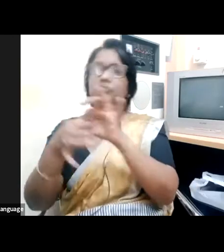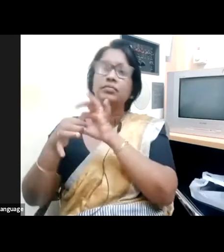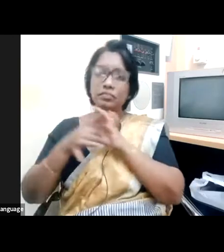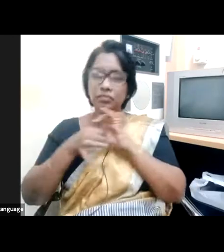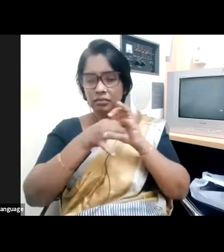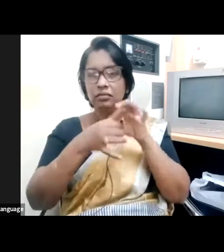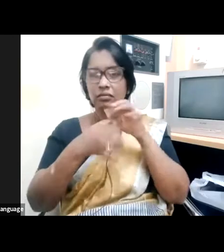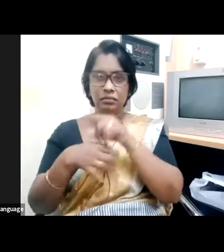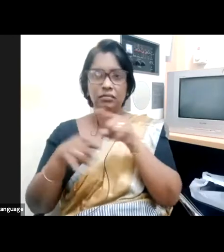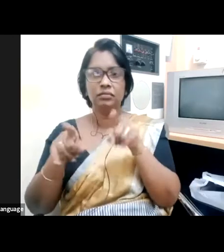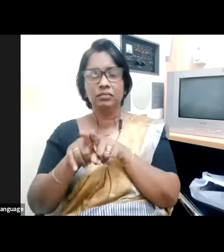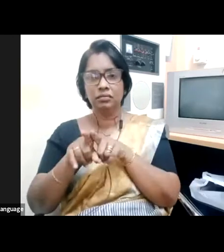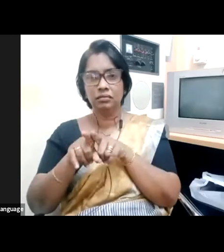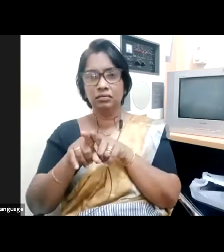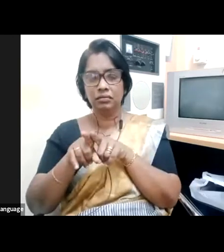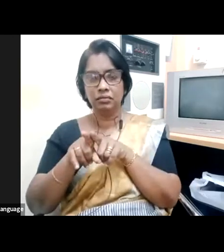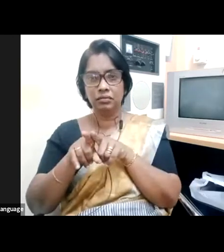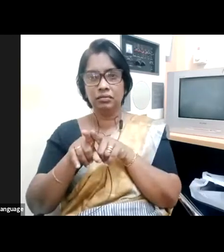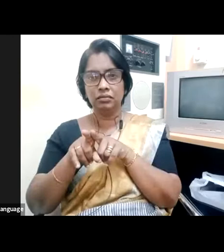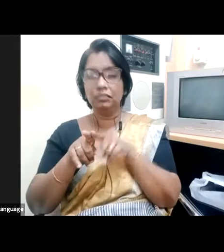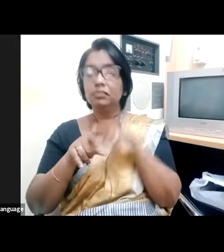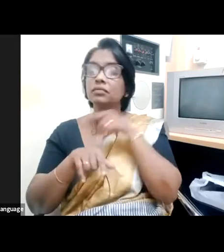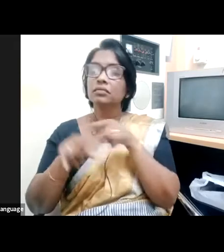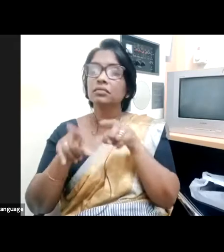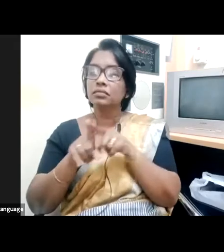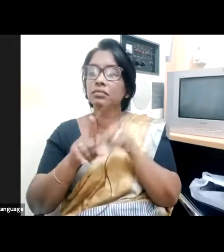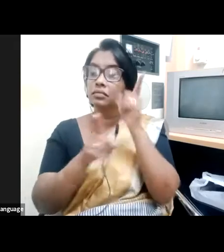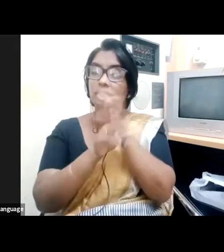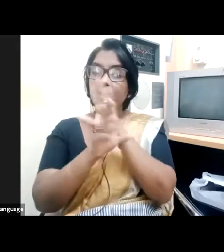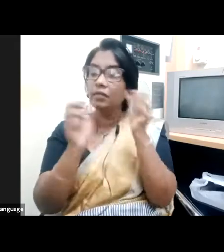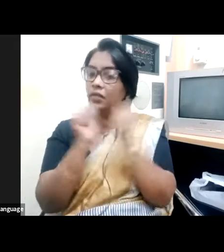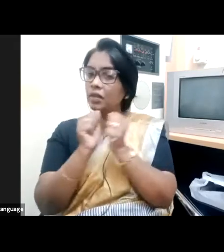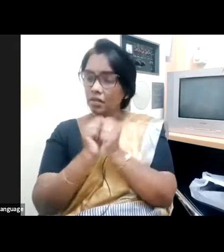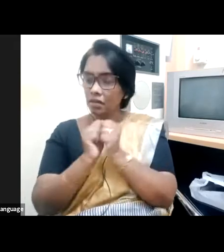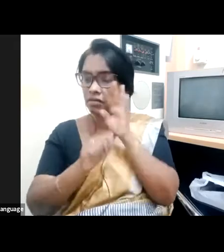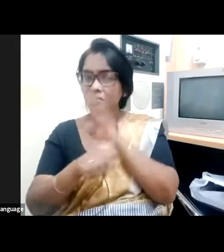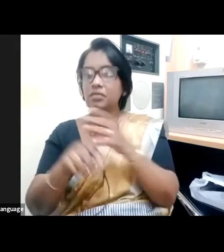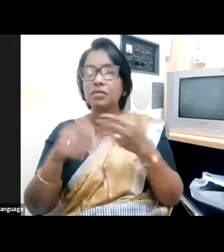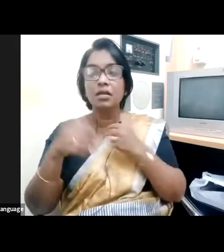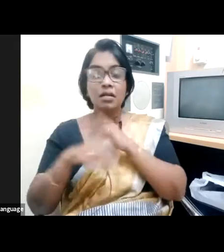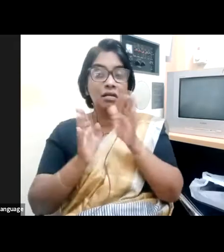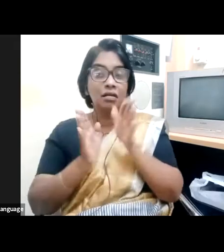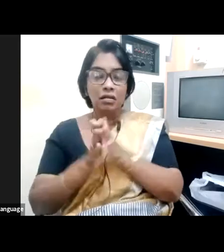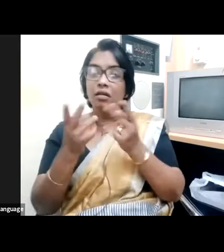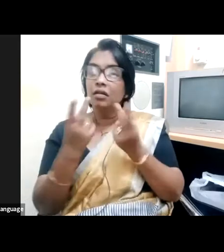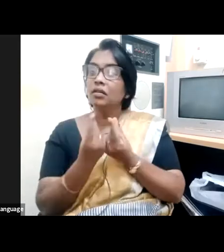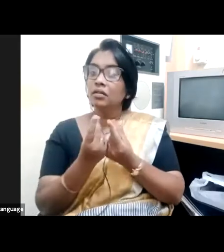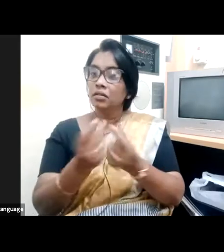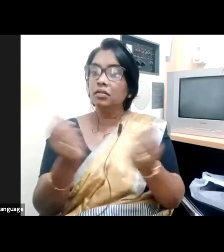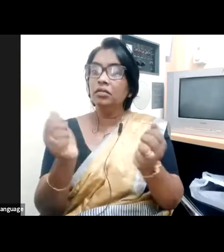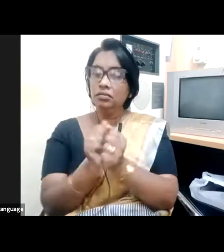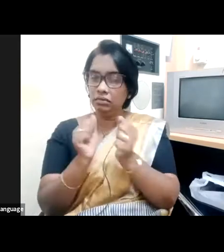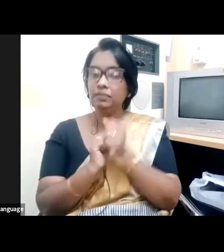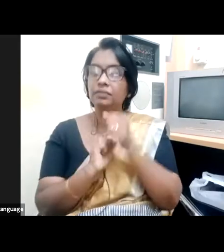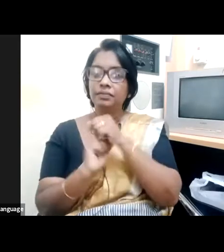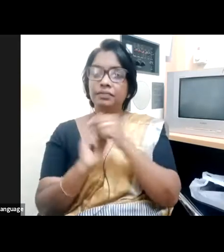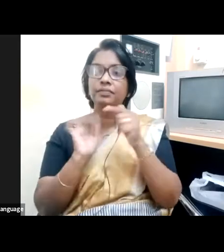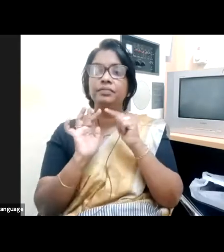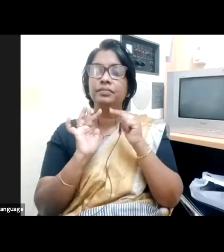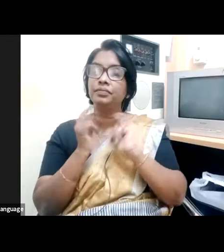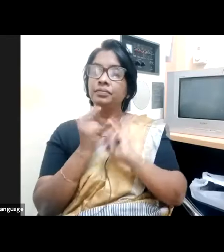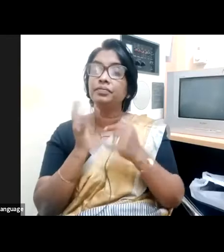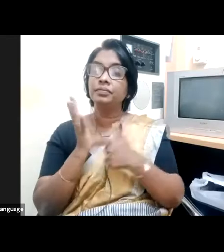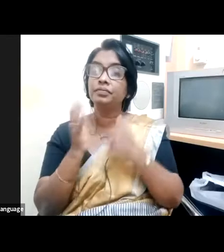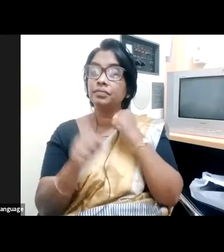the only way we can accelerate the achievement of these SDGs, particularly in the area